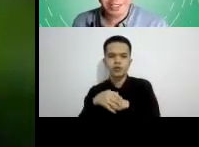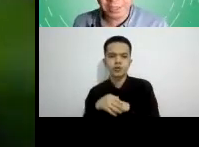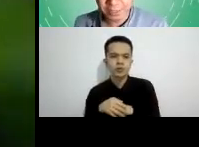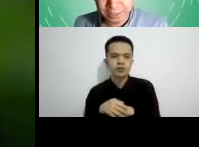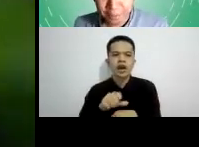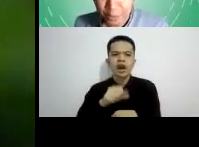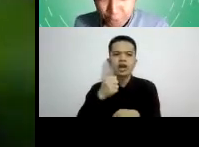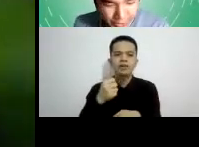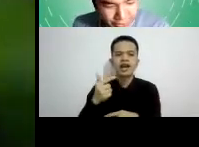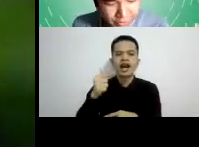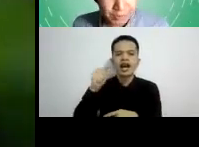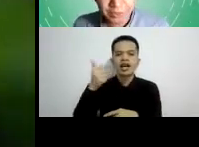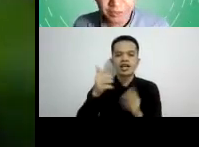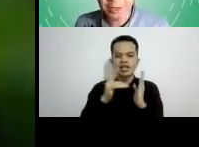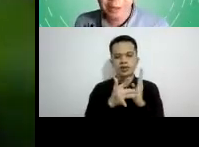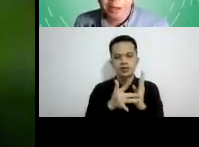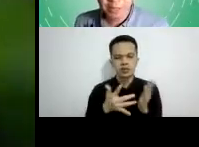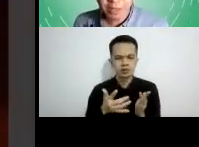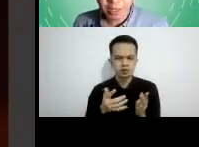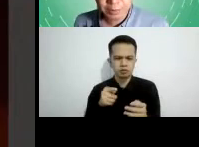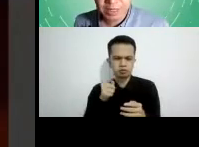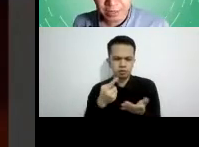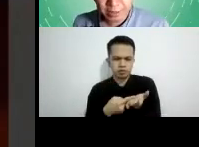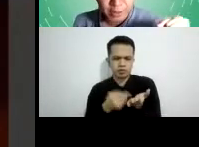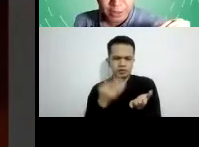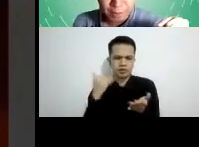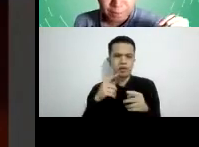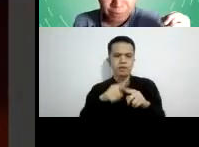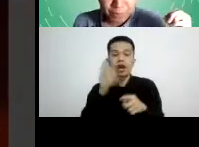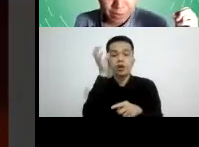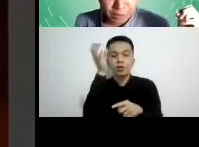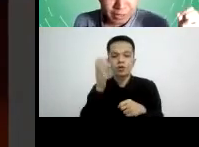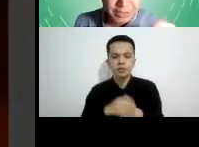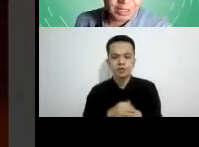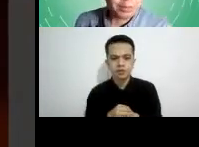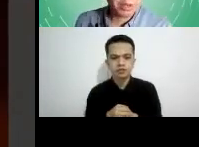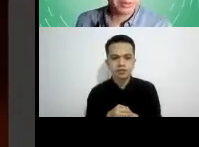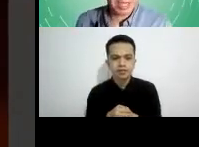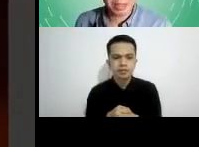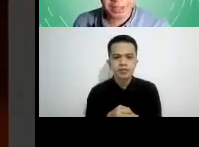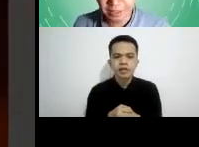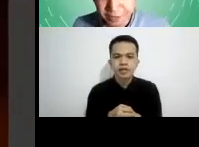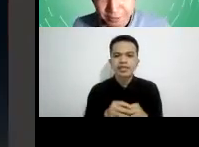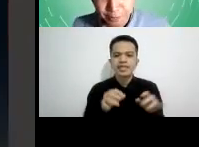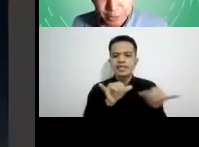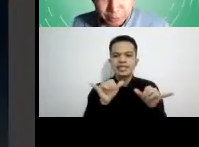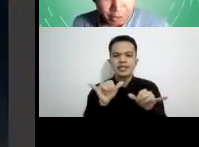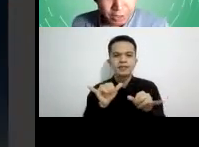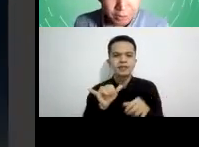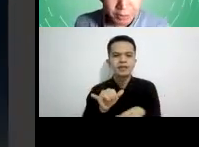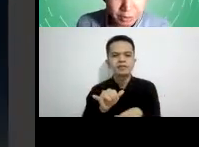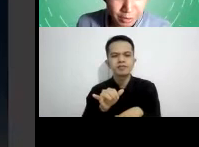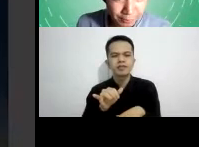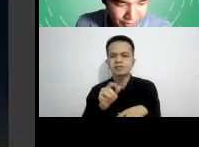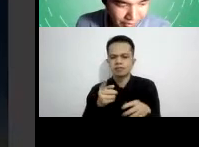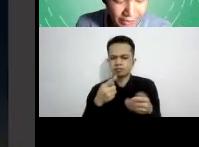green technology. So we covered this previously, but the concept is that it seems almost antithetical because we talk a lot